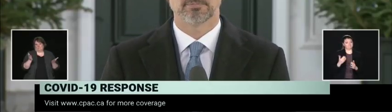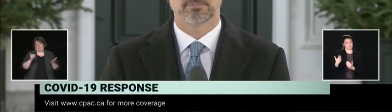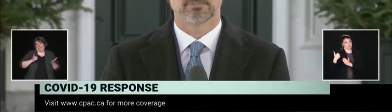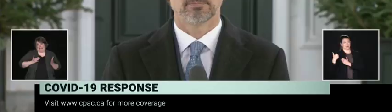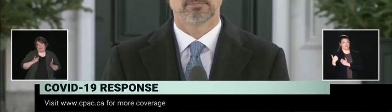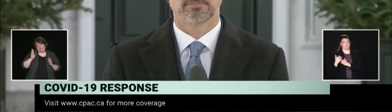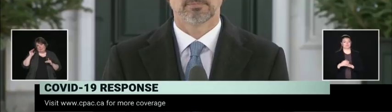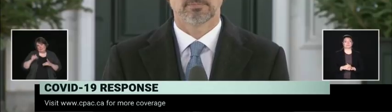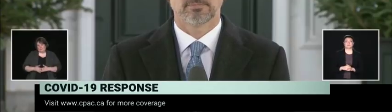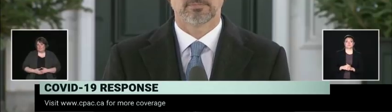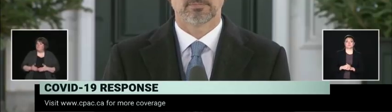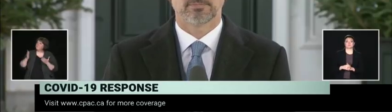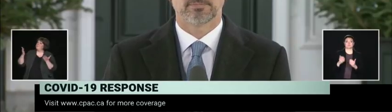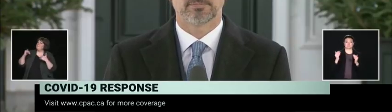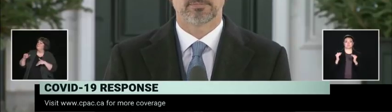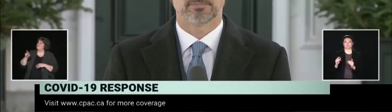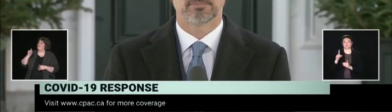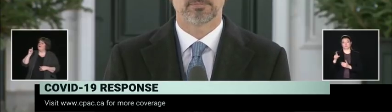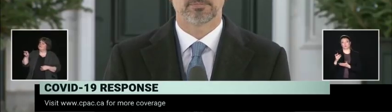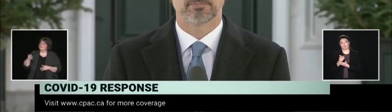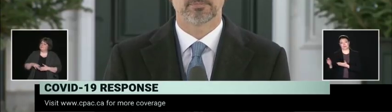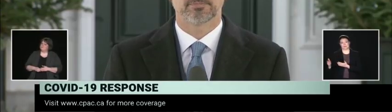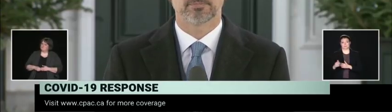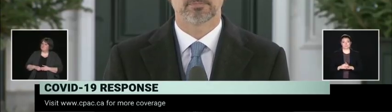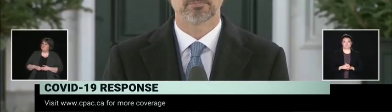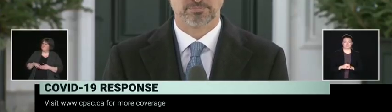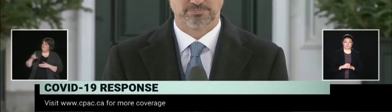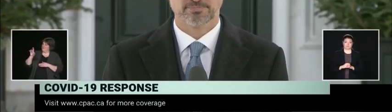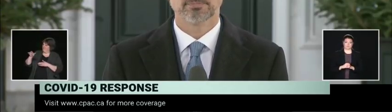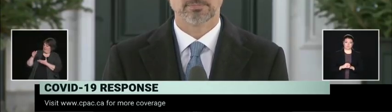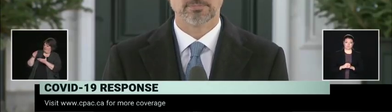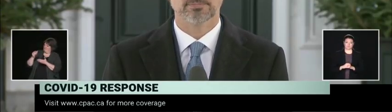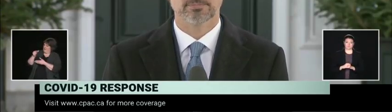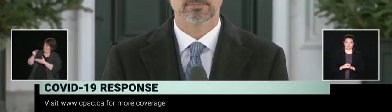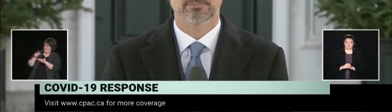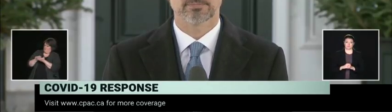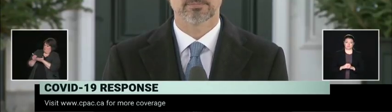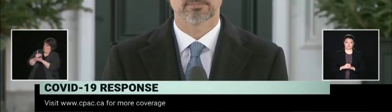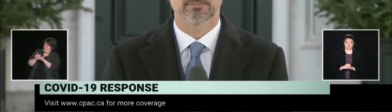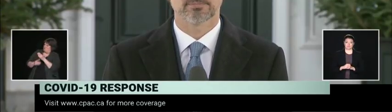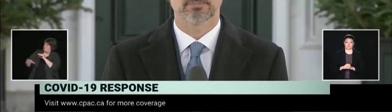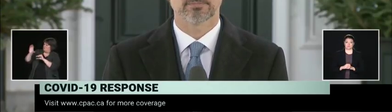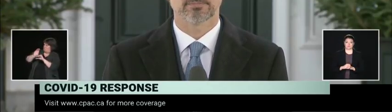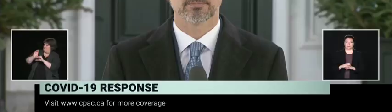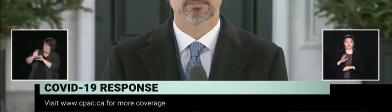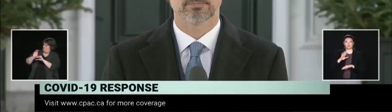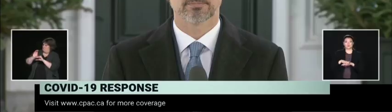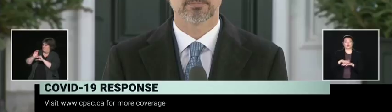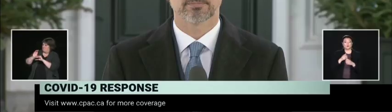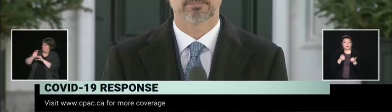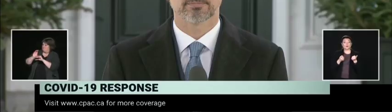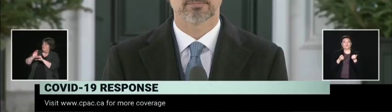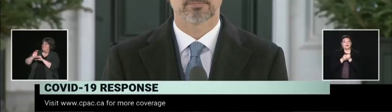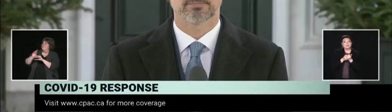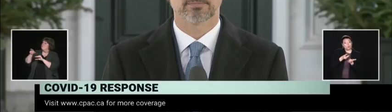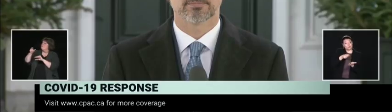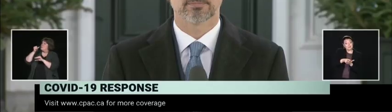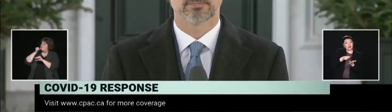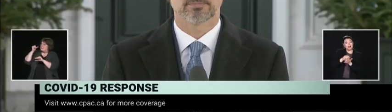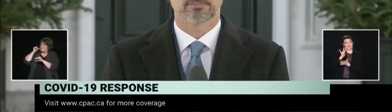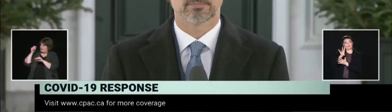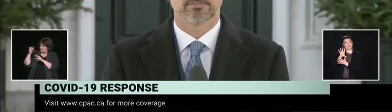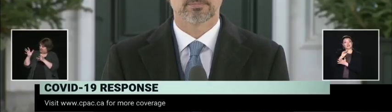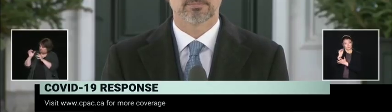As a follow-up, I wanted to talk about your wage subsidy program. Yesterday, you mentioned that you mentioned that yesterday you